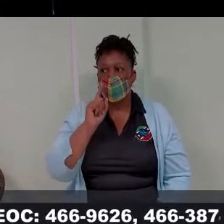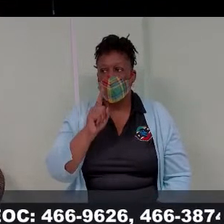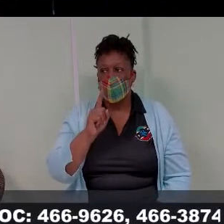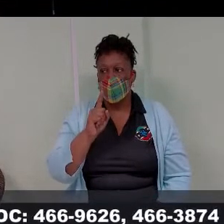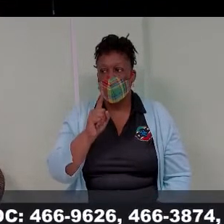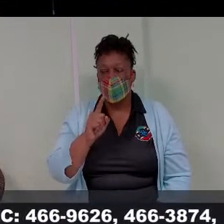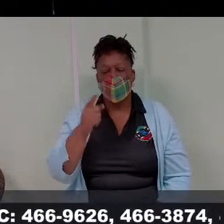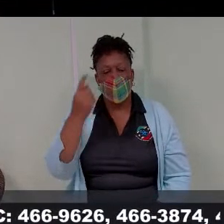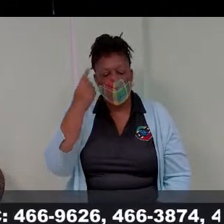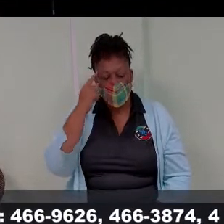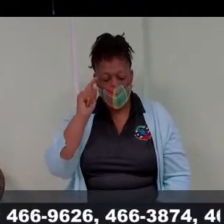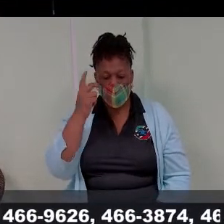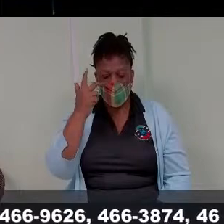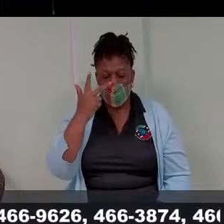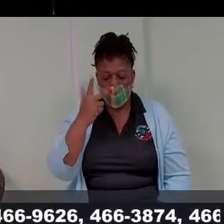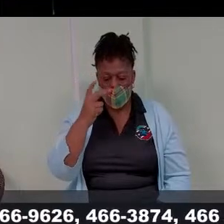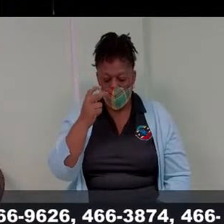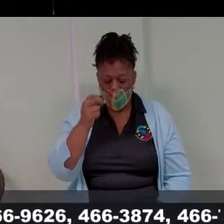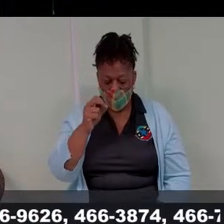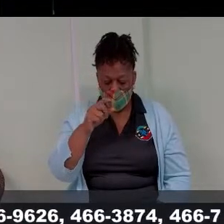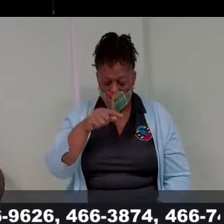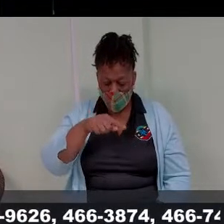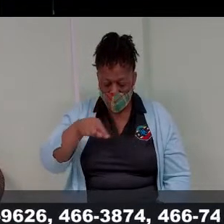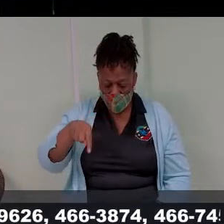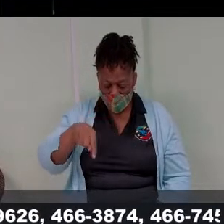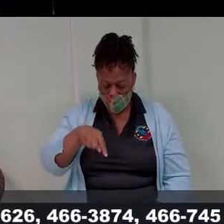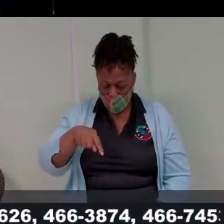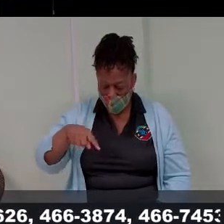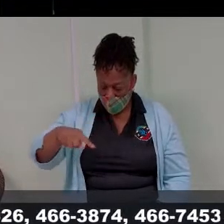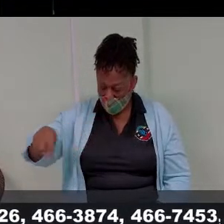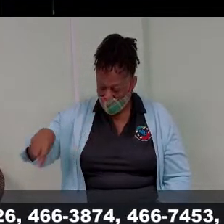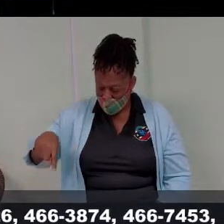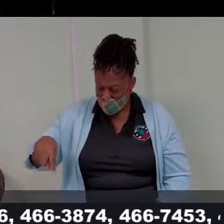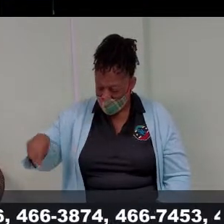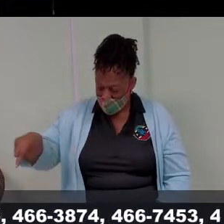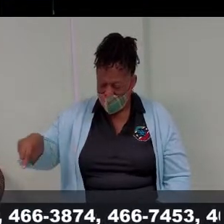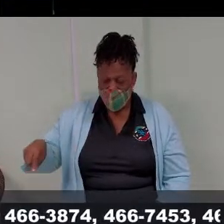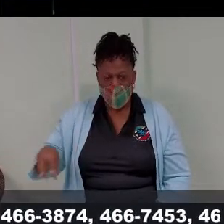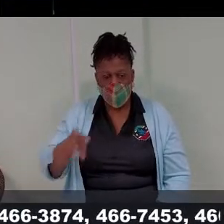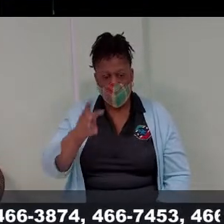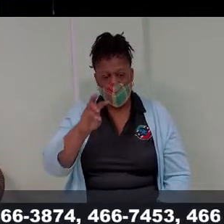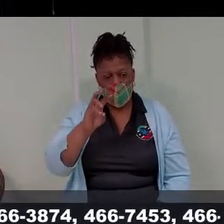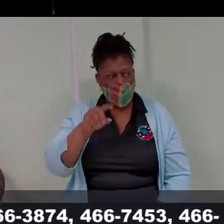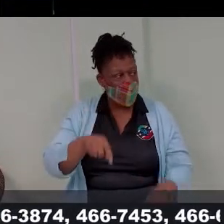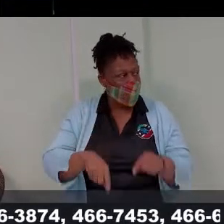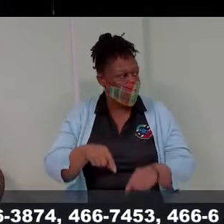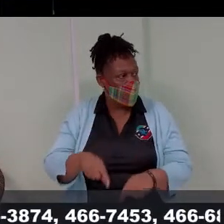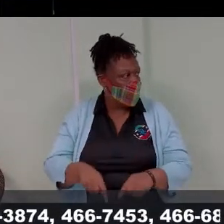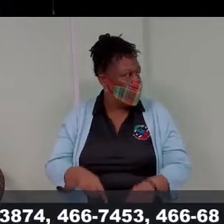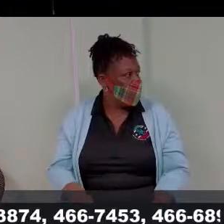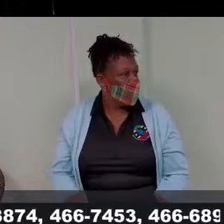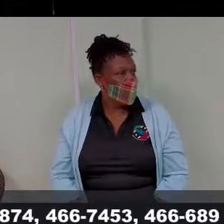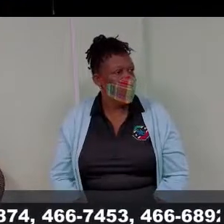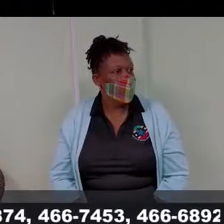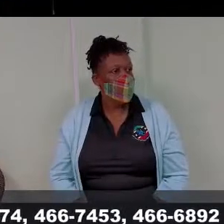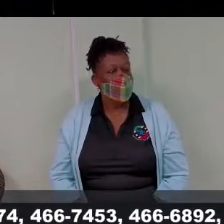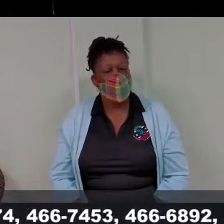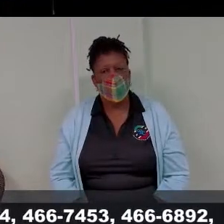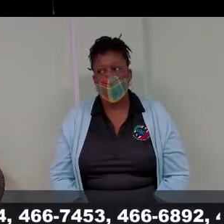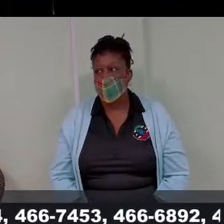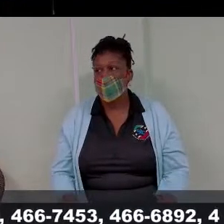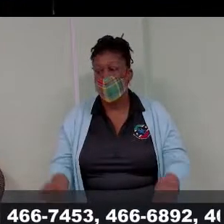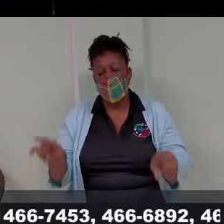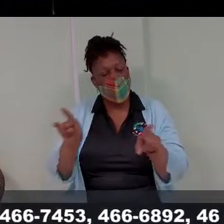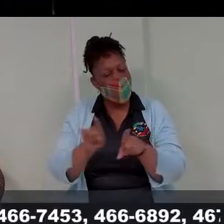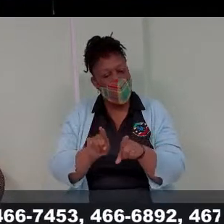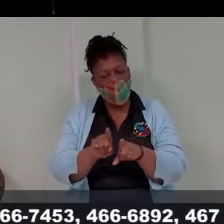person for every 30 square feet. That is 6 feet by 5 feet. Similar protocols